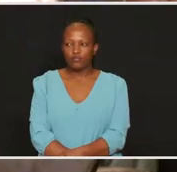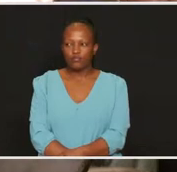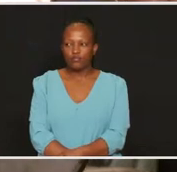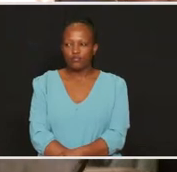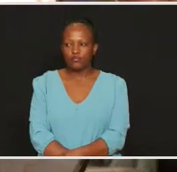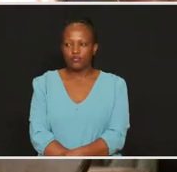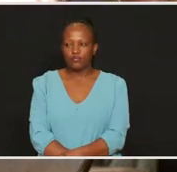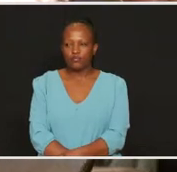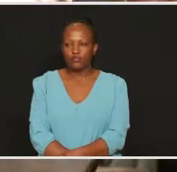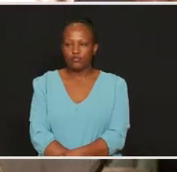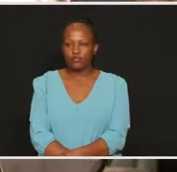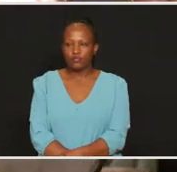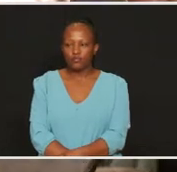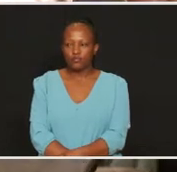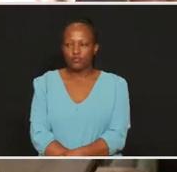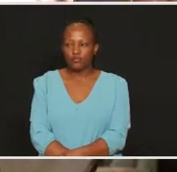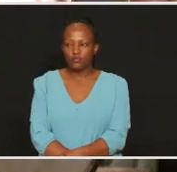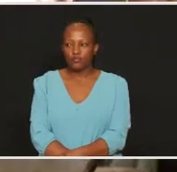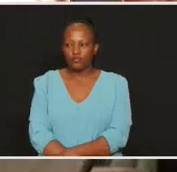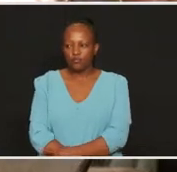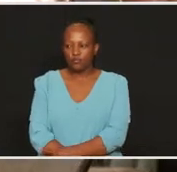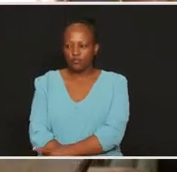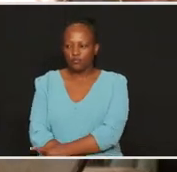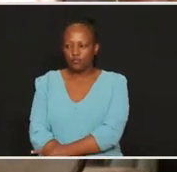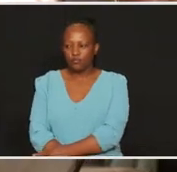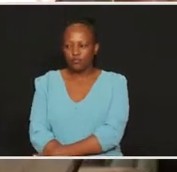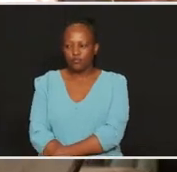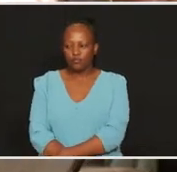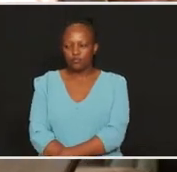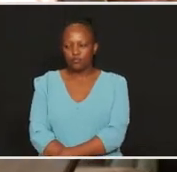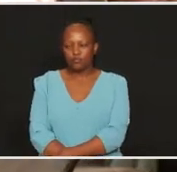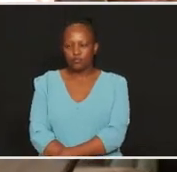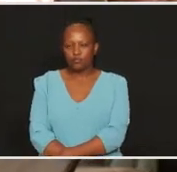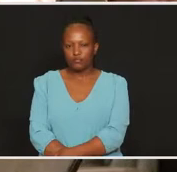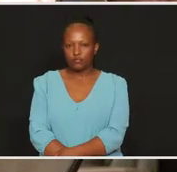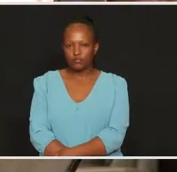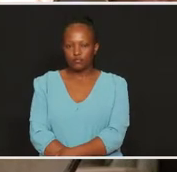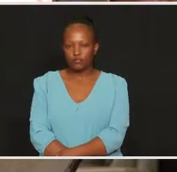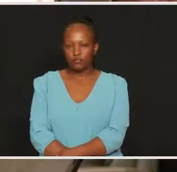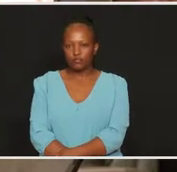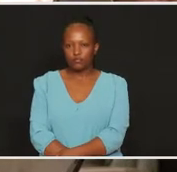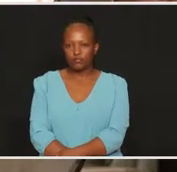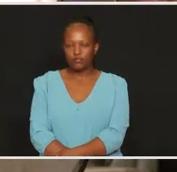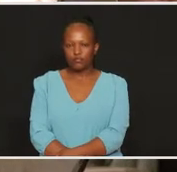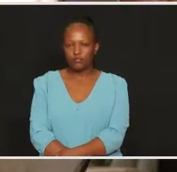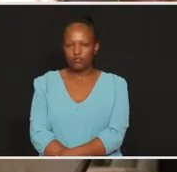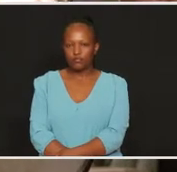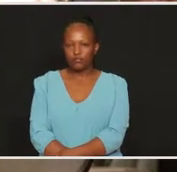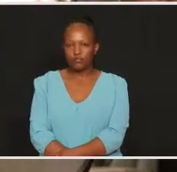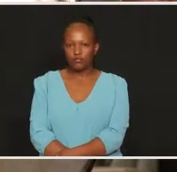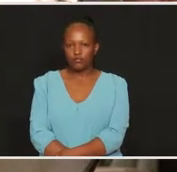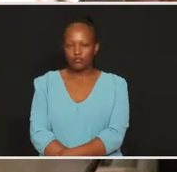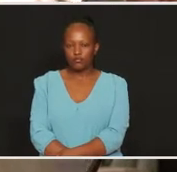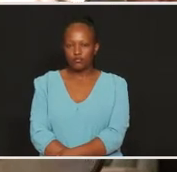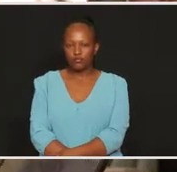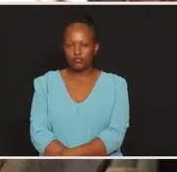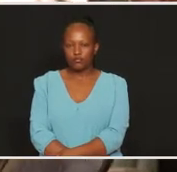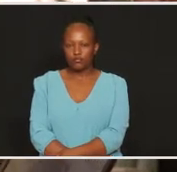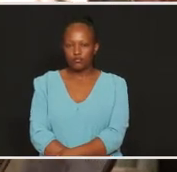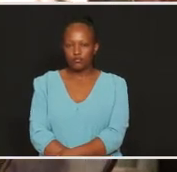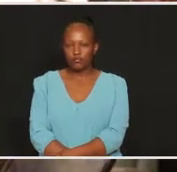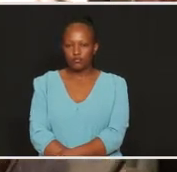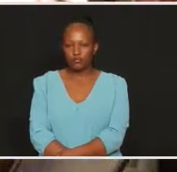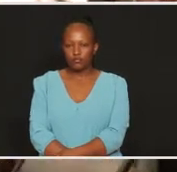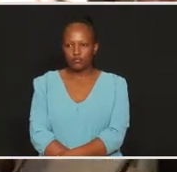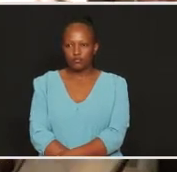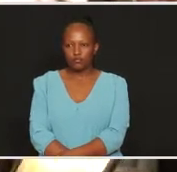have too many rights they will be too much there will be too much Disobedience at home so do not abolish the law of parents